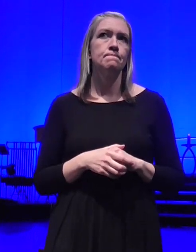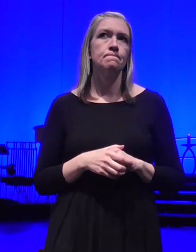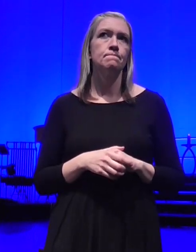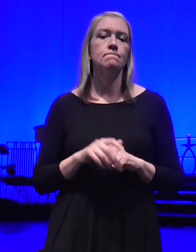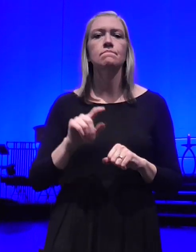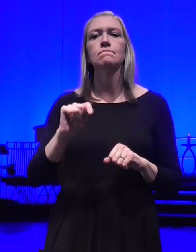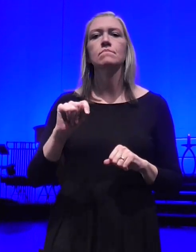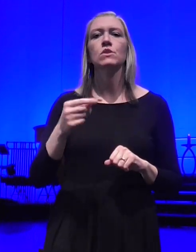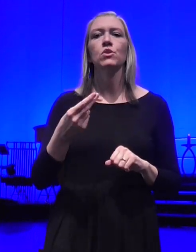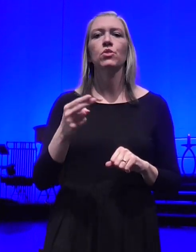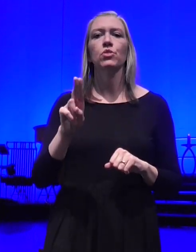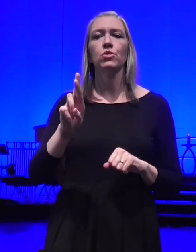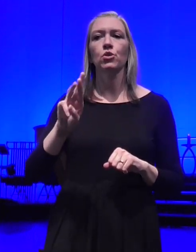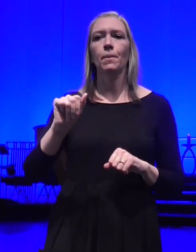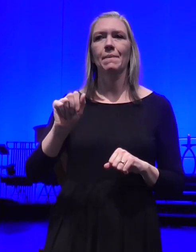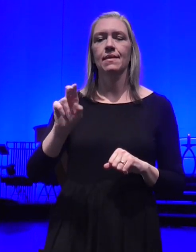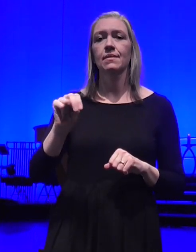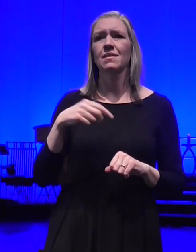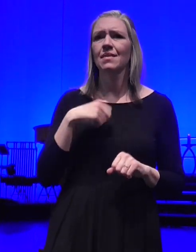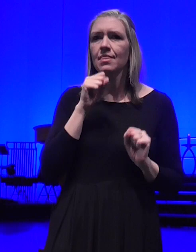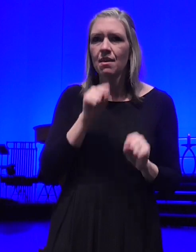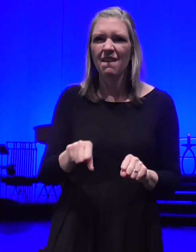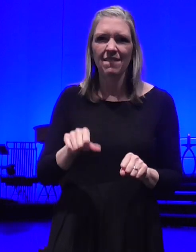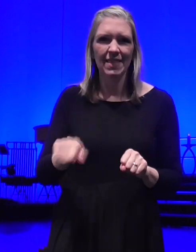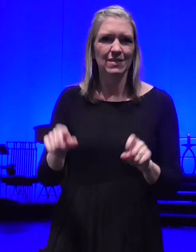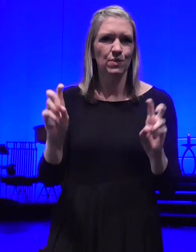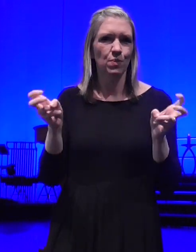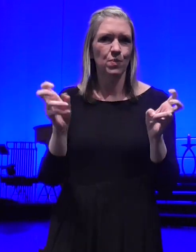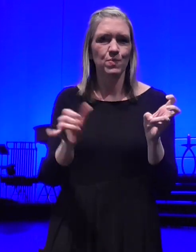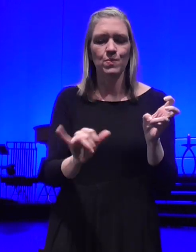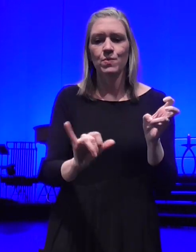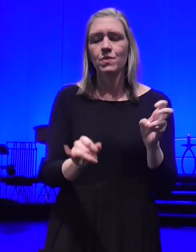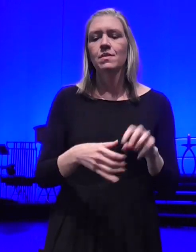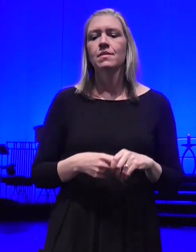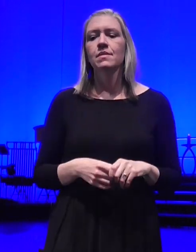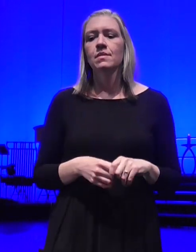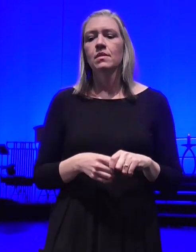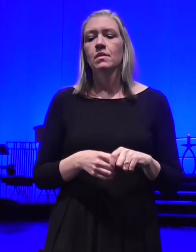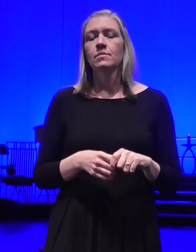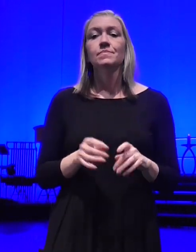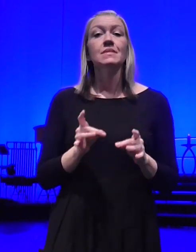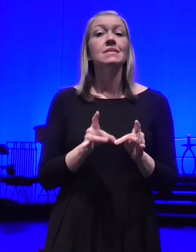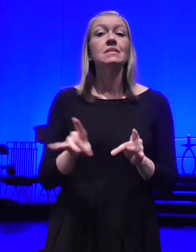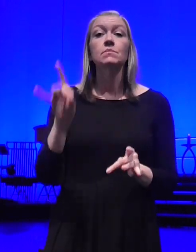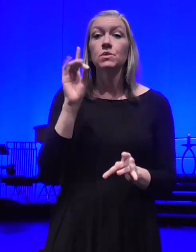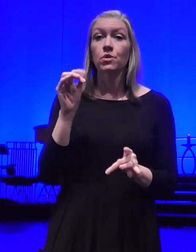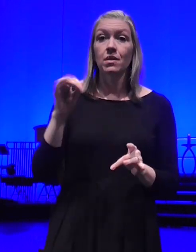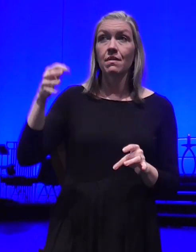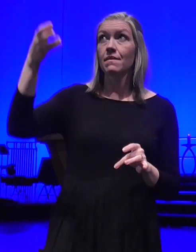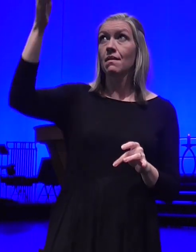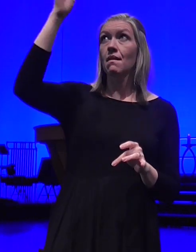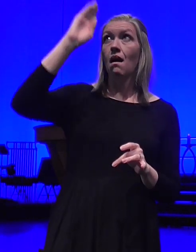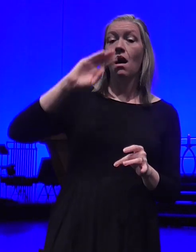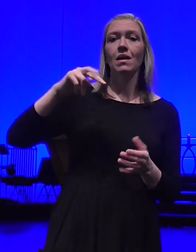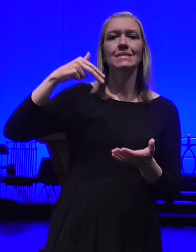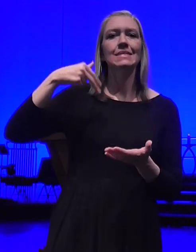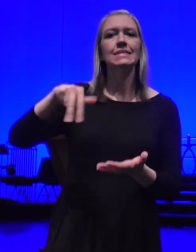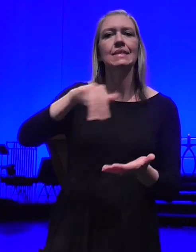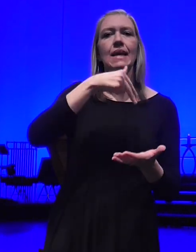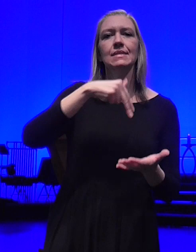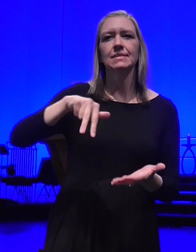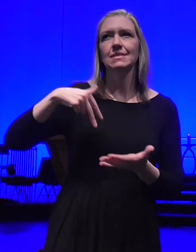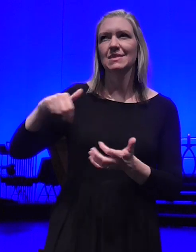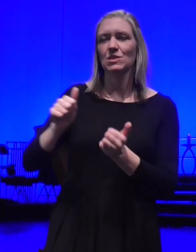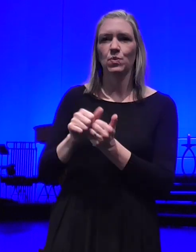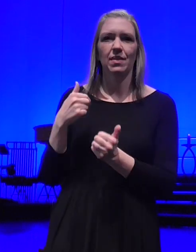Howard Thurman, I love this also. He says, the Spirit of God dances with us all